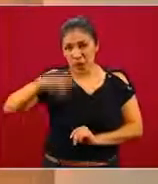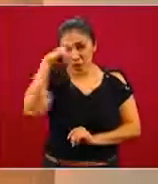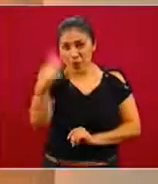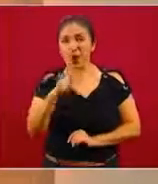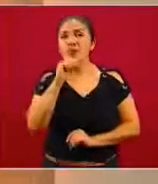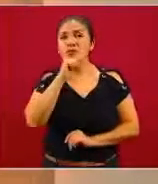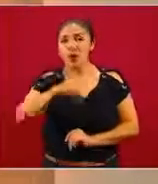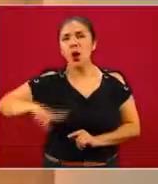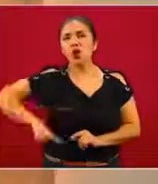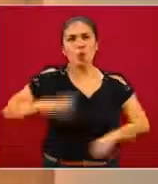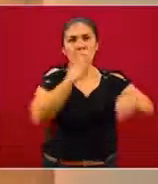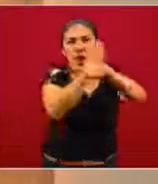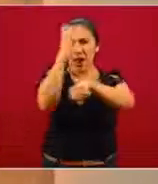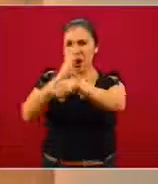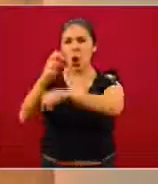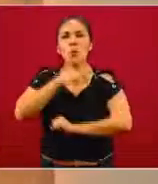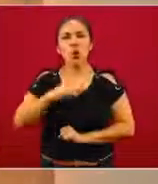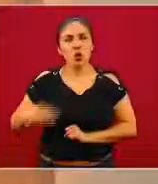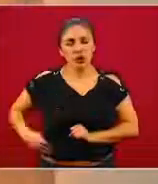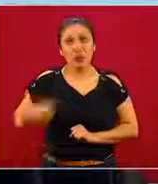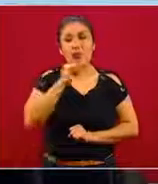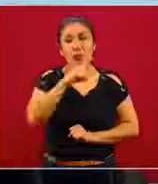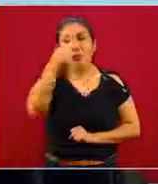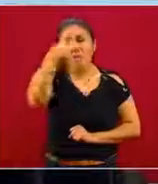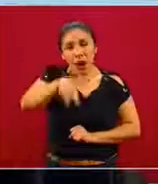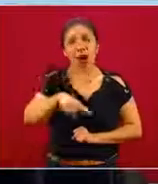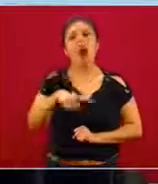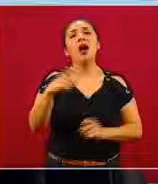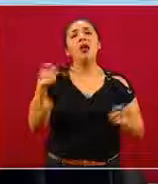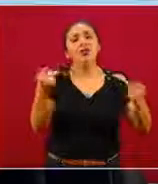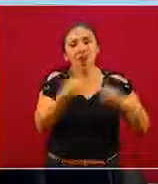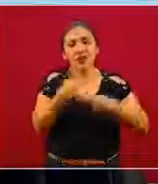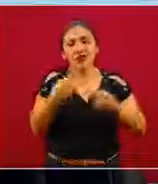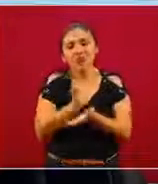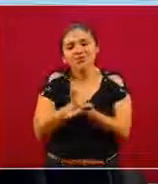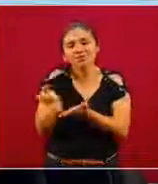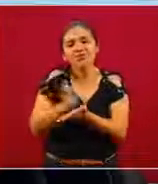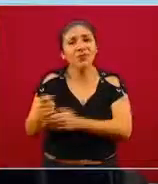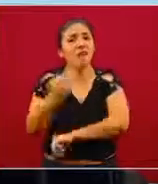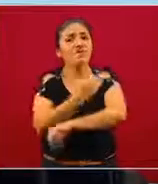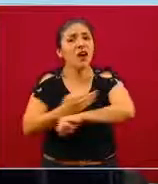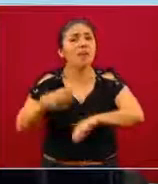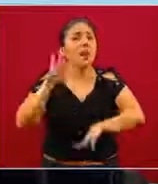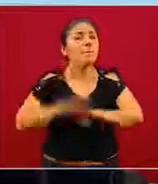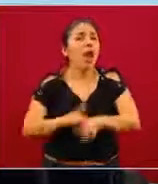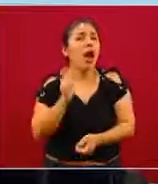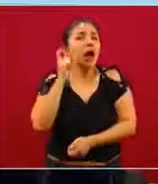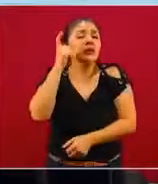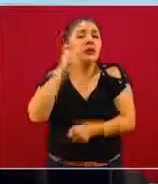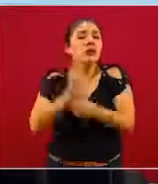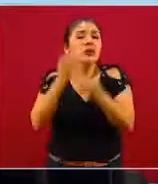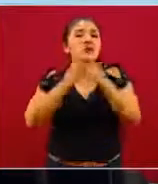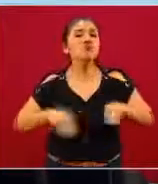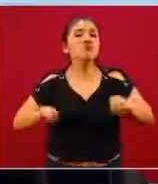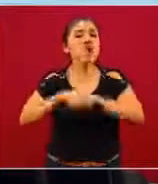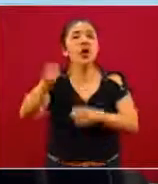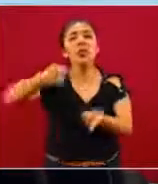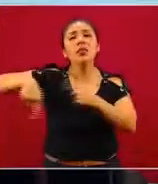the Mexican government and the state and municipal governments to provide financial assistance to